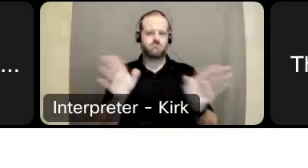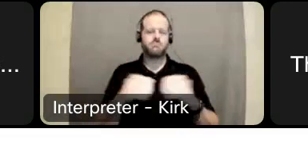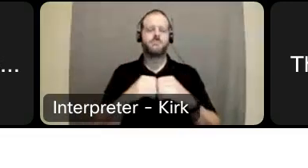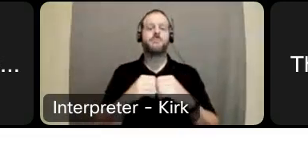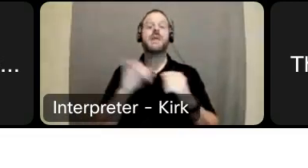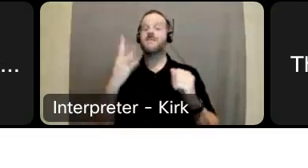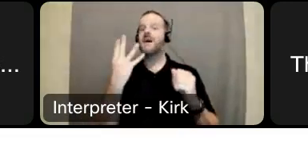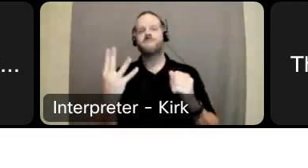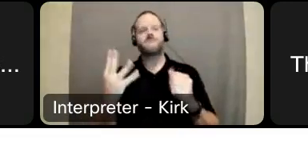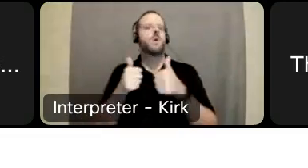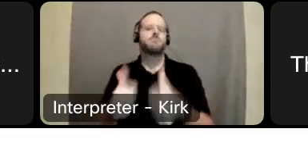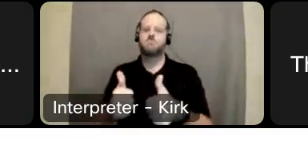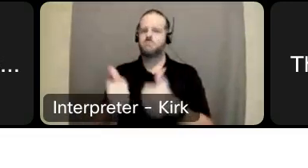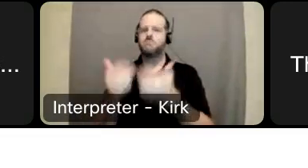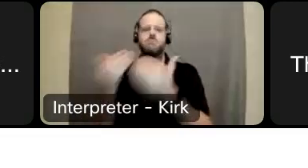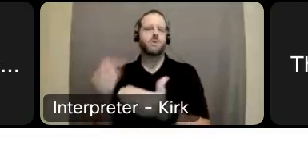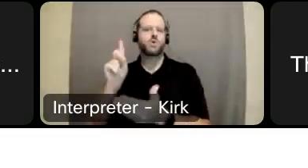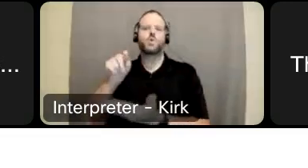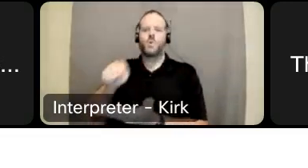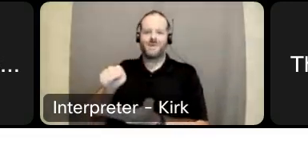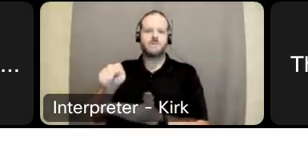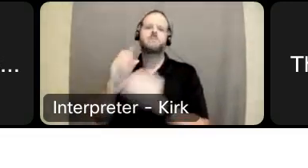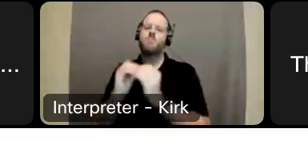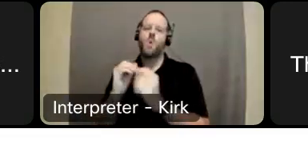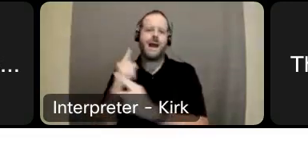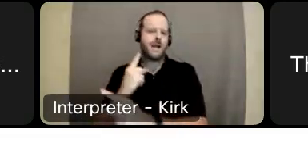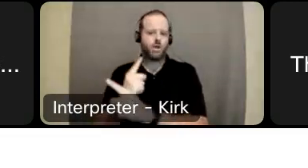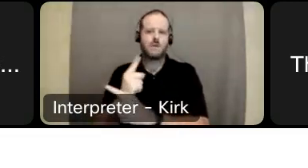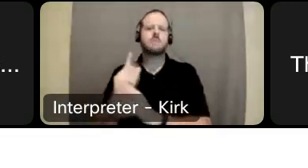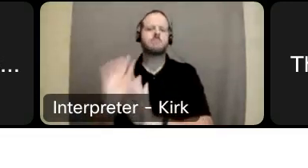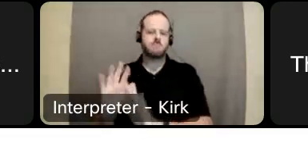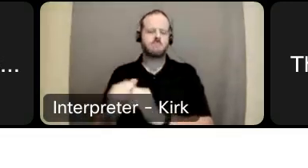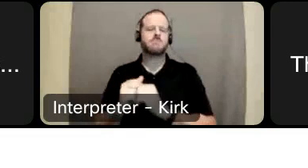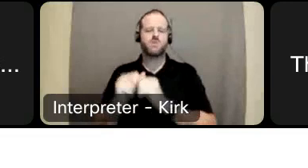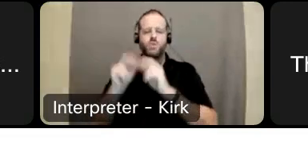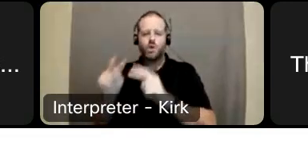4, give us the 4. It's a bit more accurate in looking at their configuration.